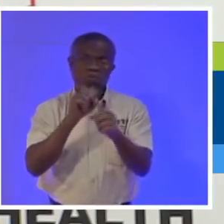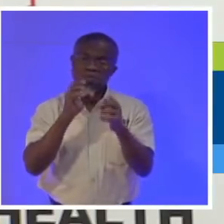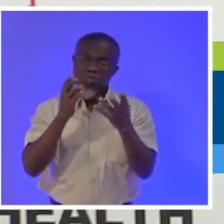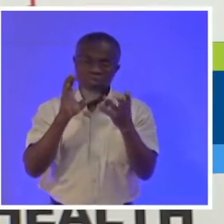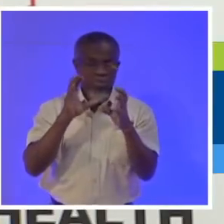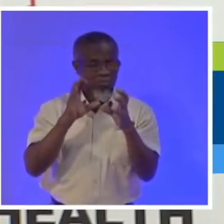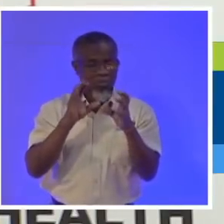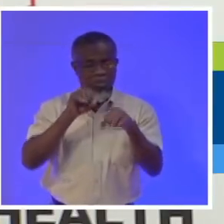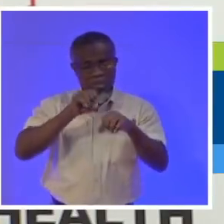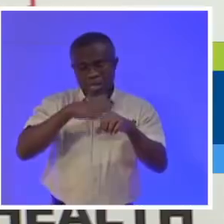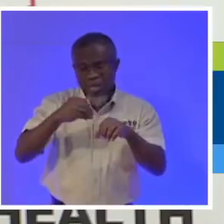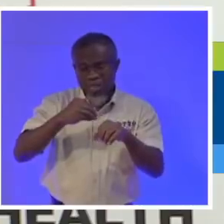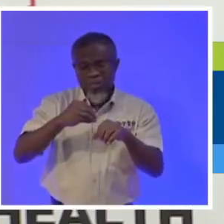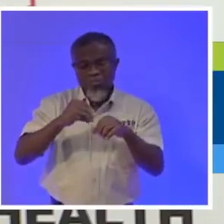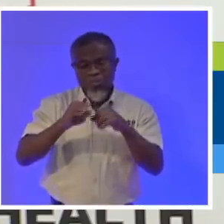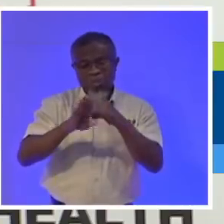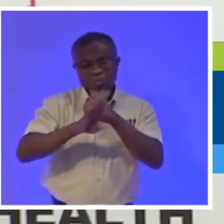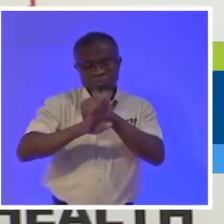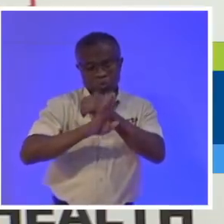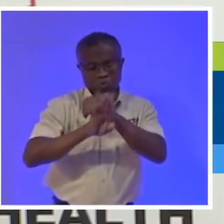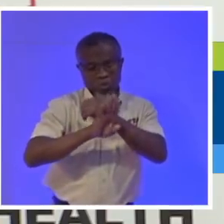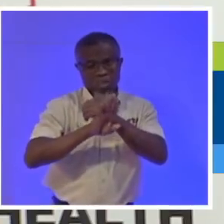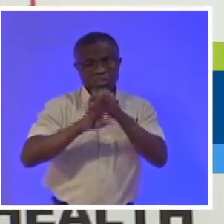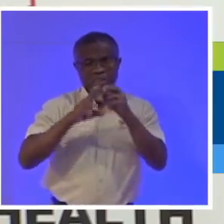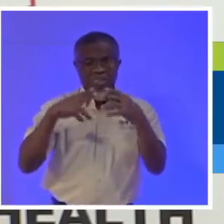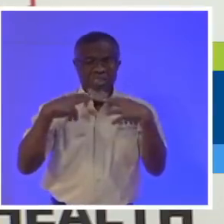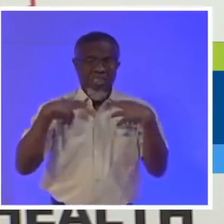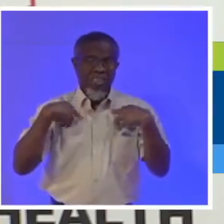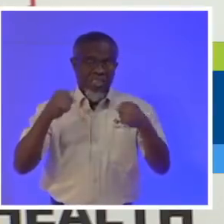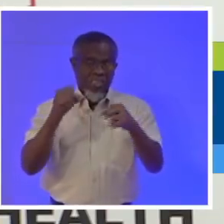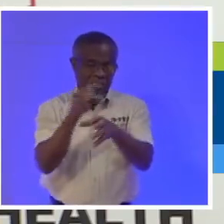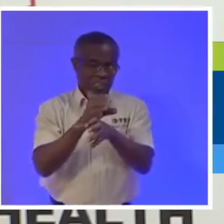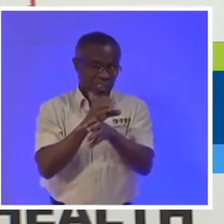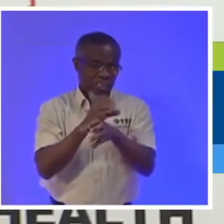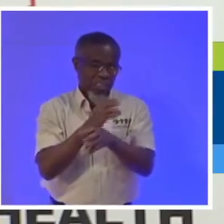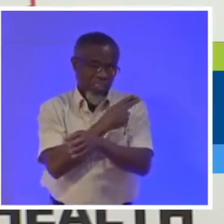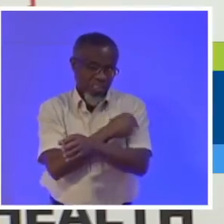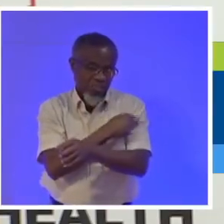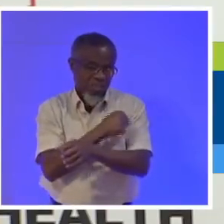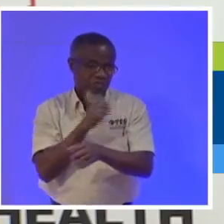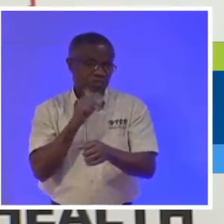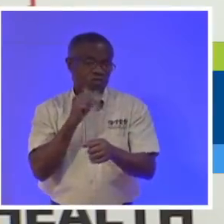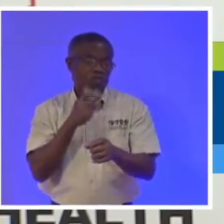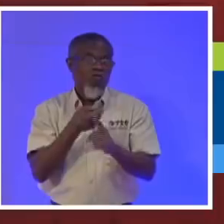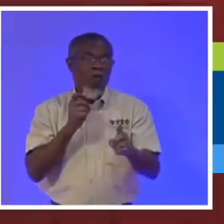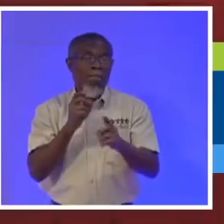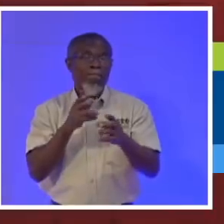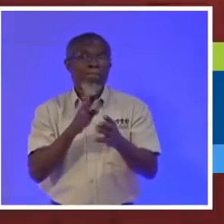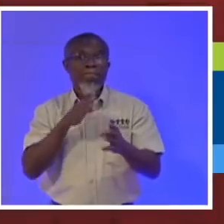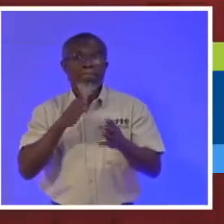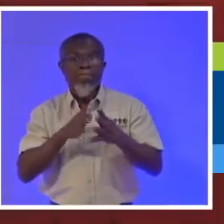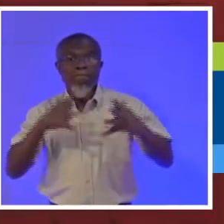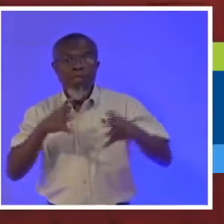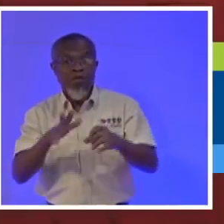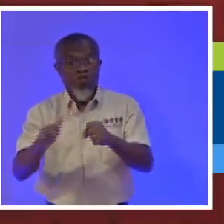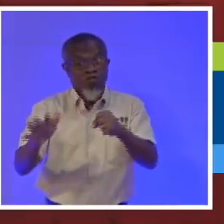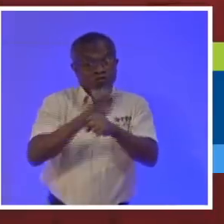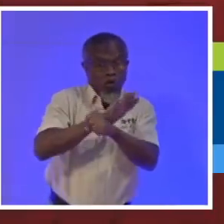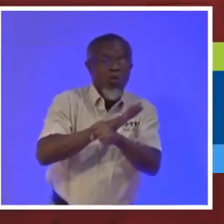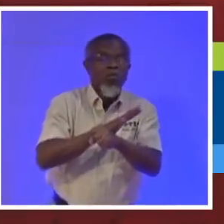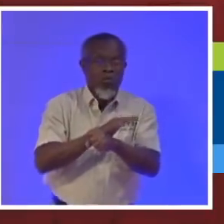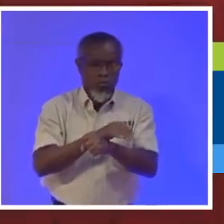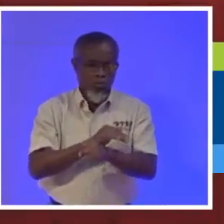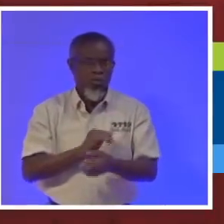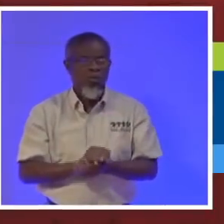healthcare system, right? So thank you very much, Al. Mr. And our final question. There has been a debate on the length of days